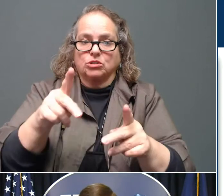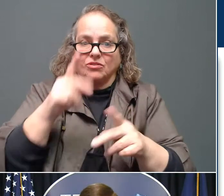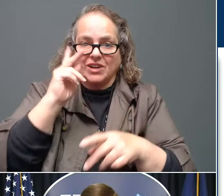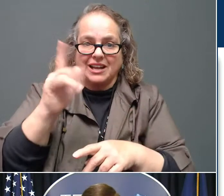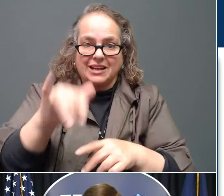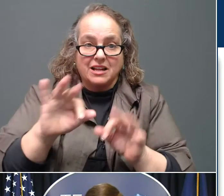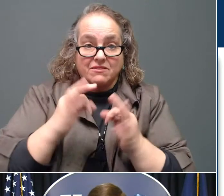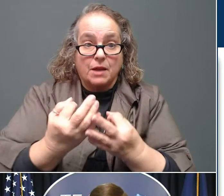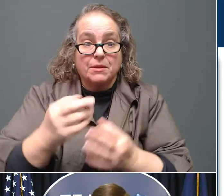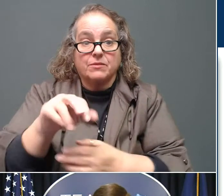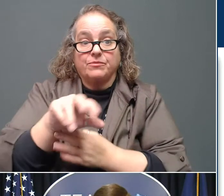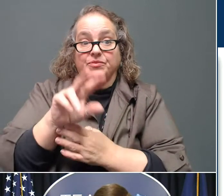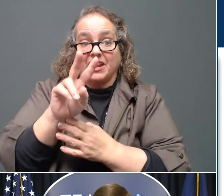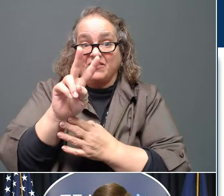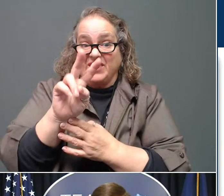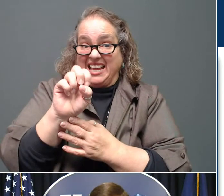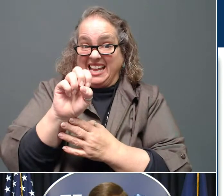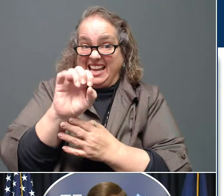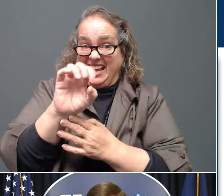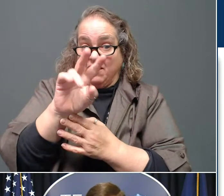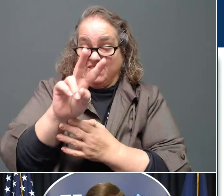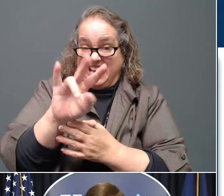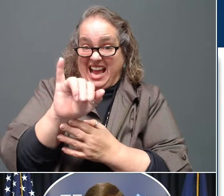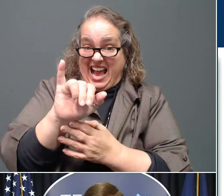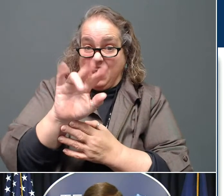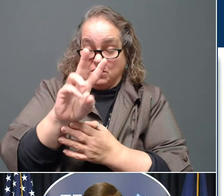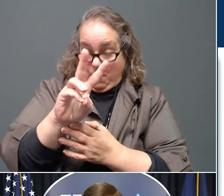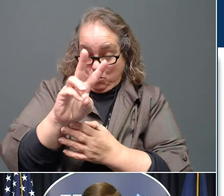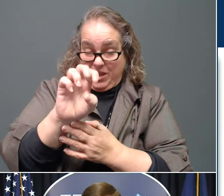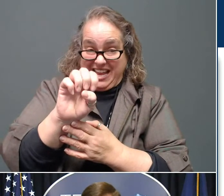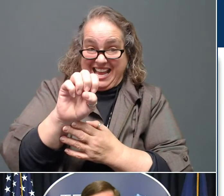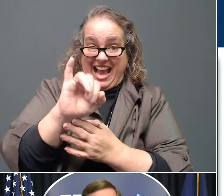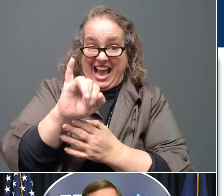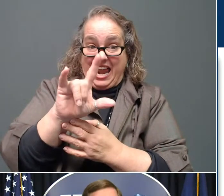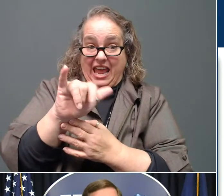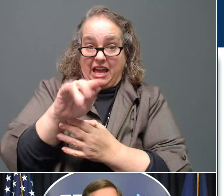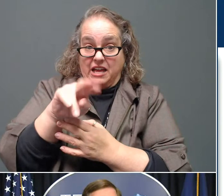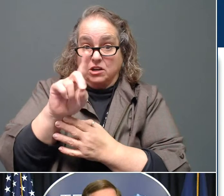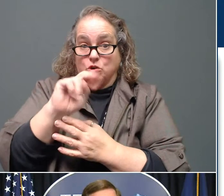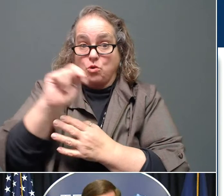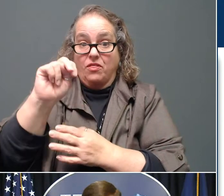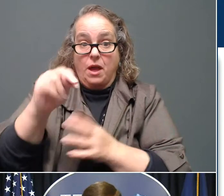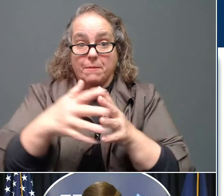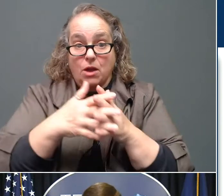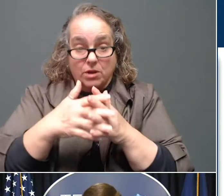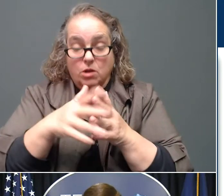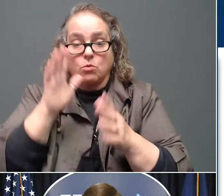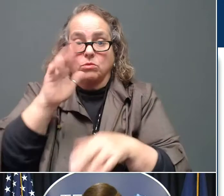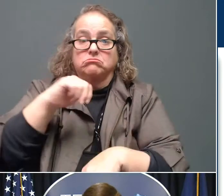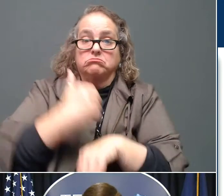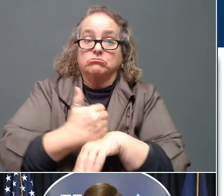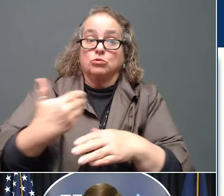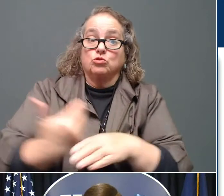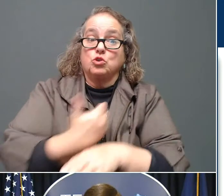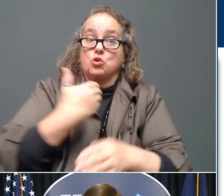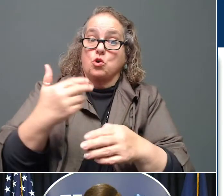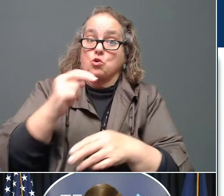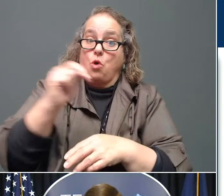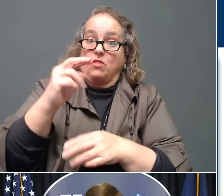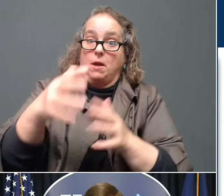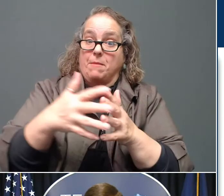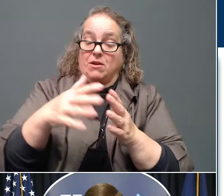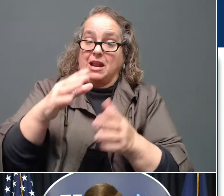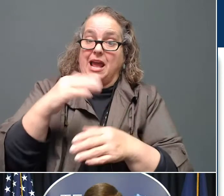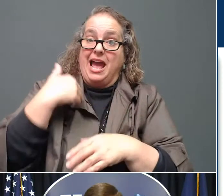America, a maker of copper and copper alloy products, plans to establish a new North American headquarters in Louisville. With